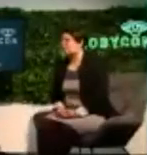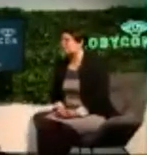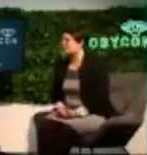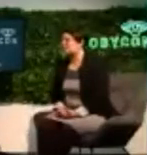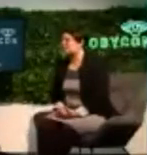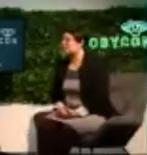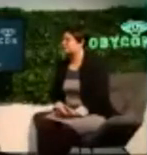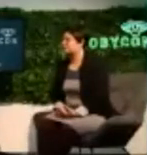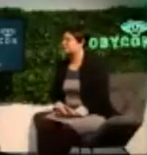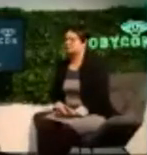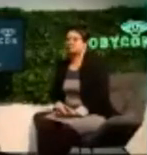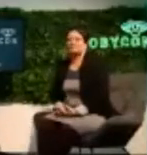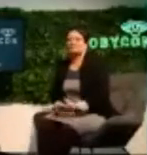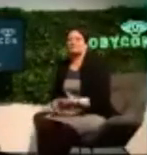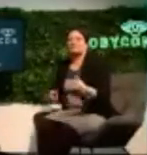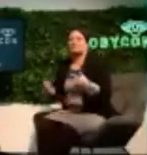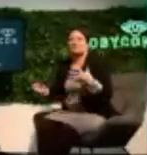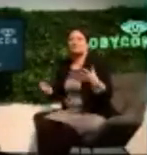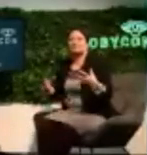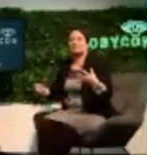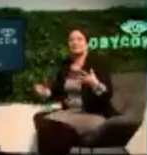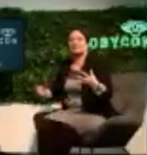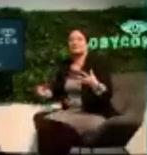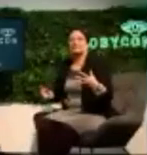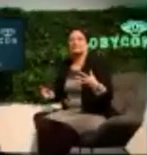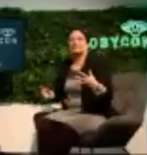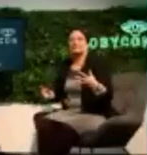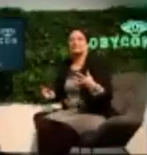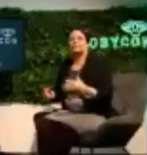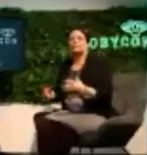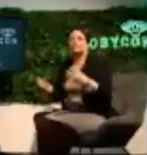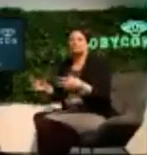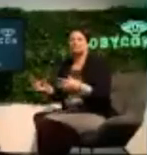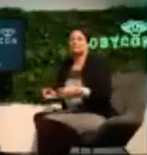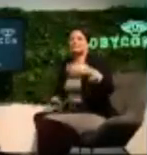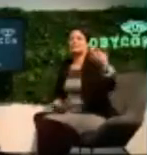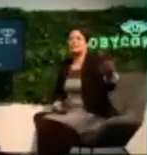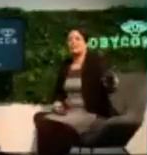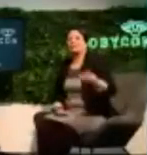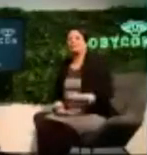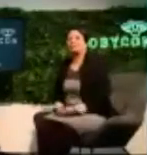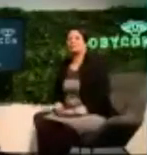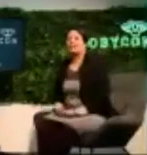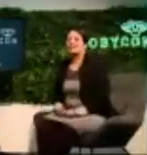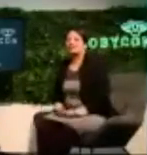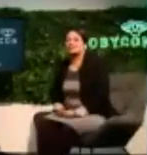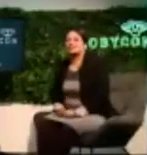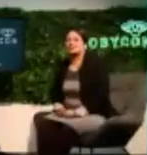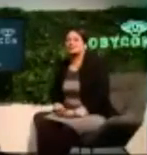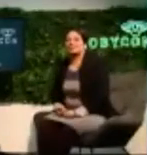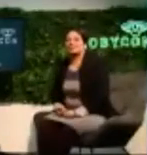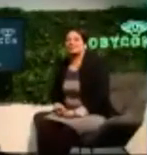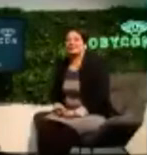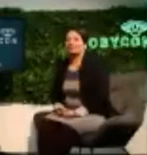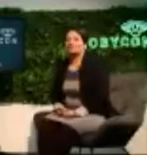to get to and from the university. So it's this great connector that not only gets them to this neighborhood, but further west, which is where